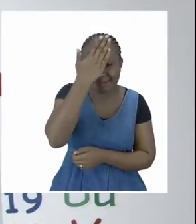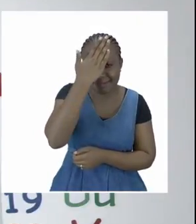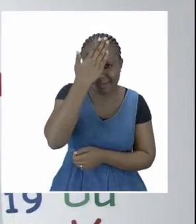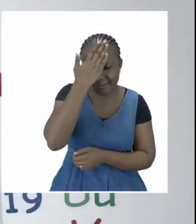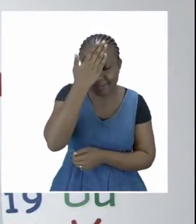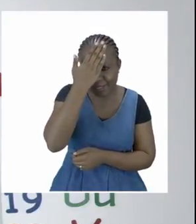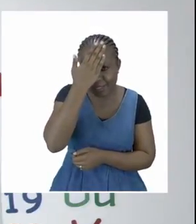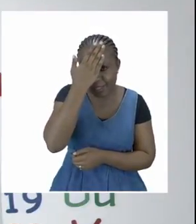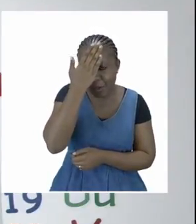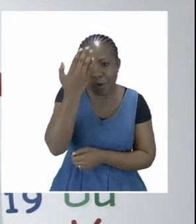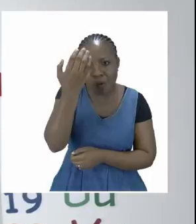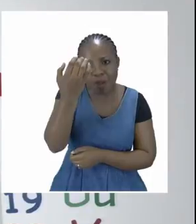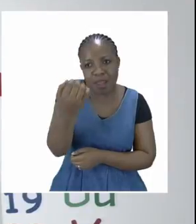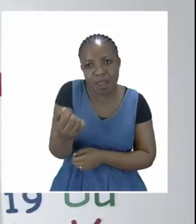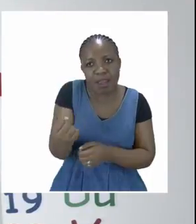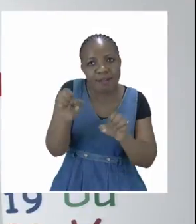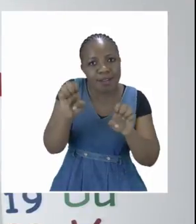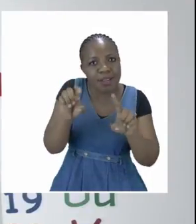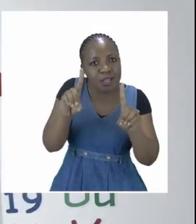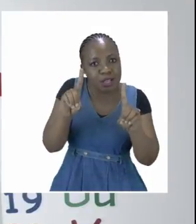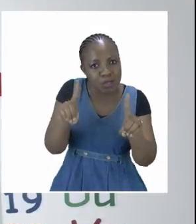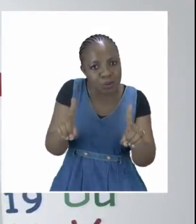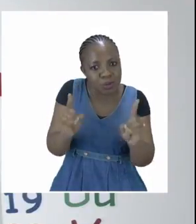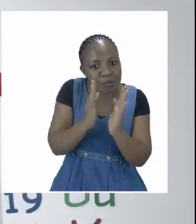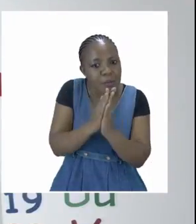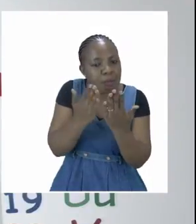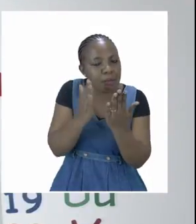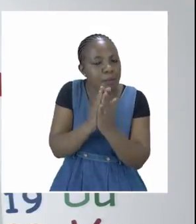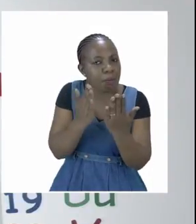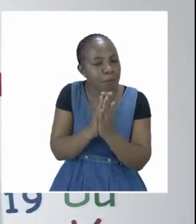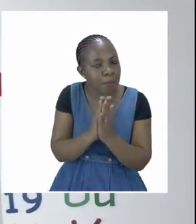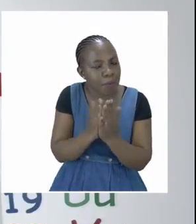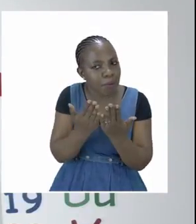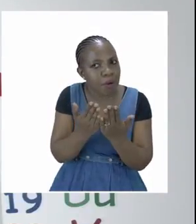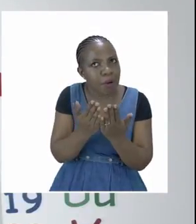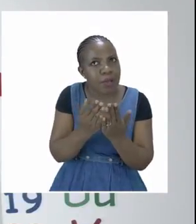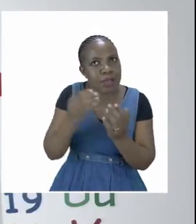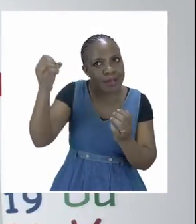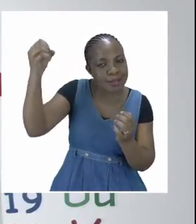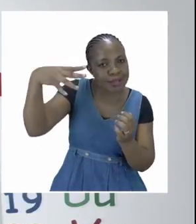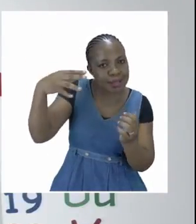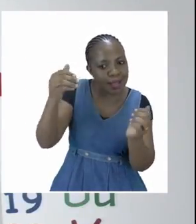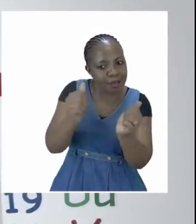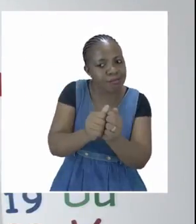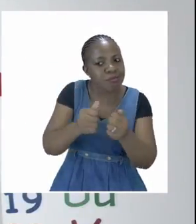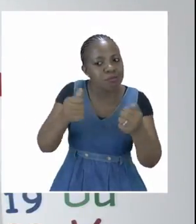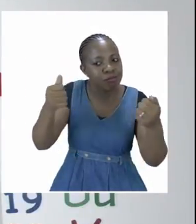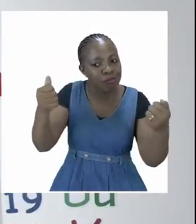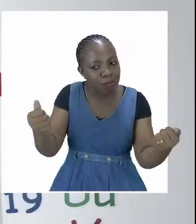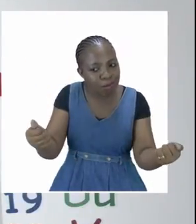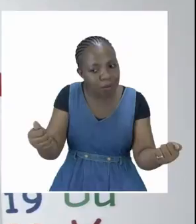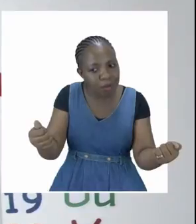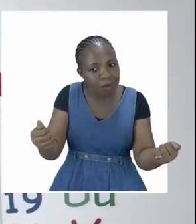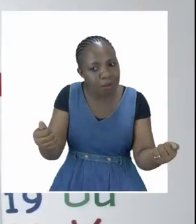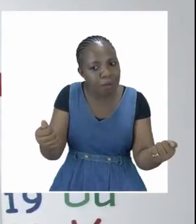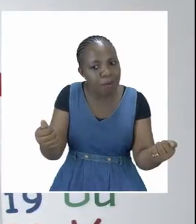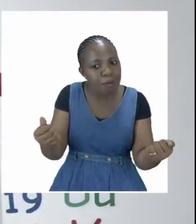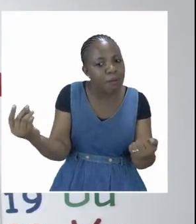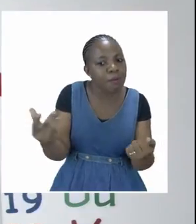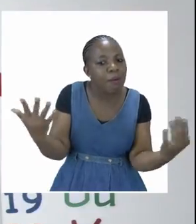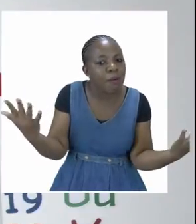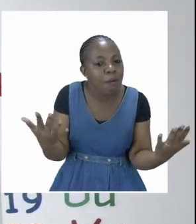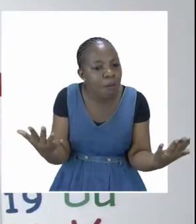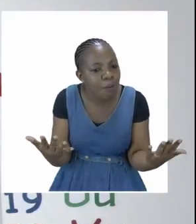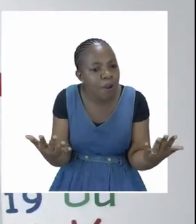booklet in our daily newspaper, street sales, or at your school every Monday